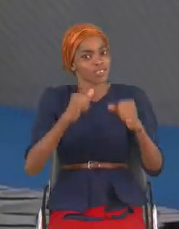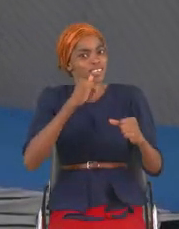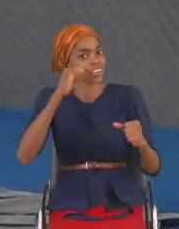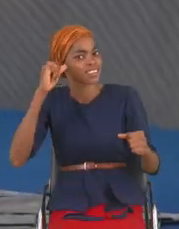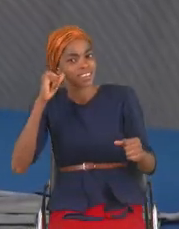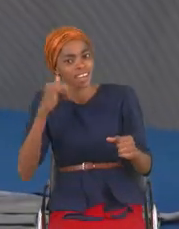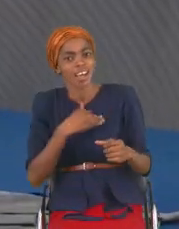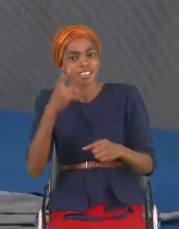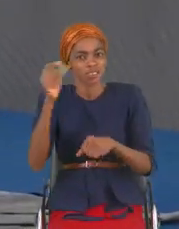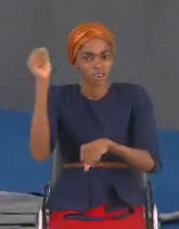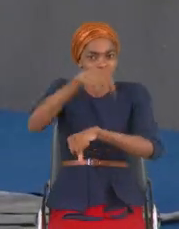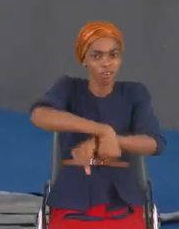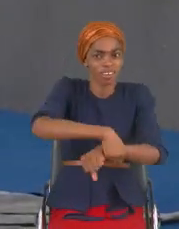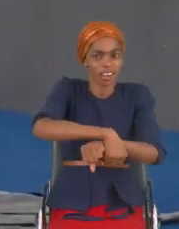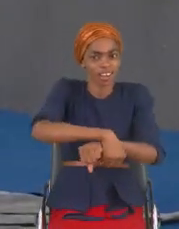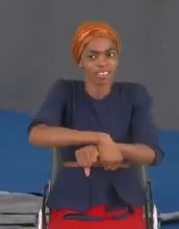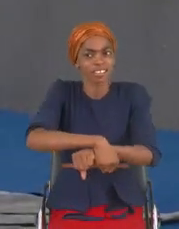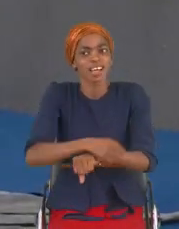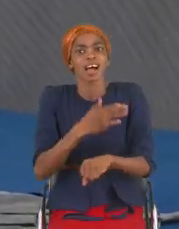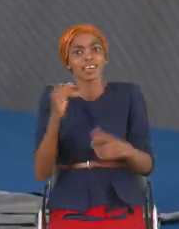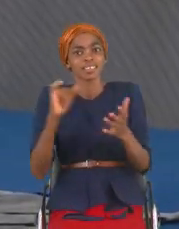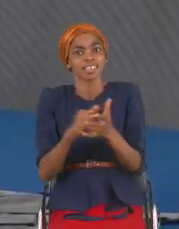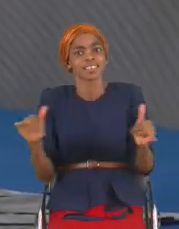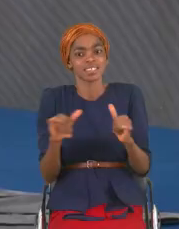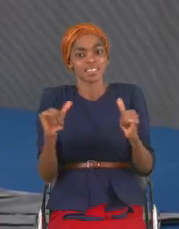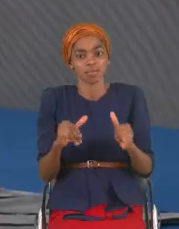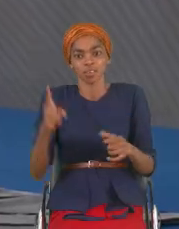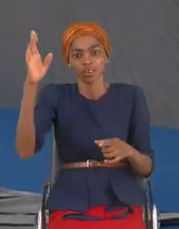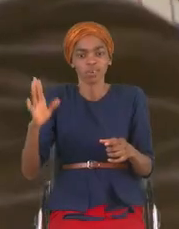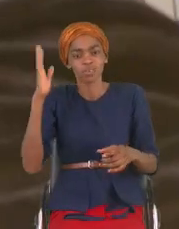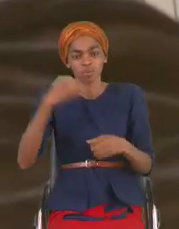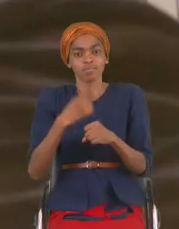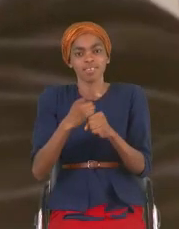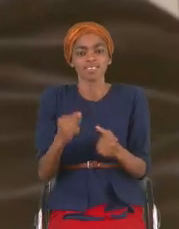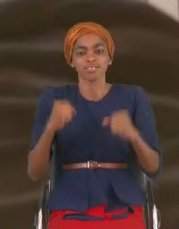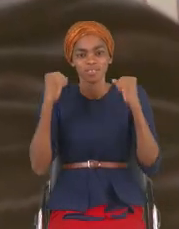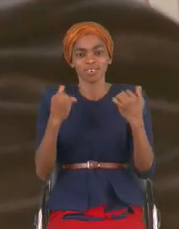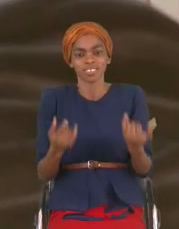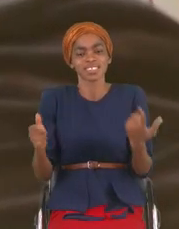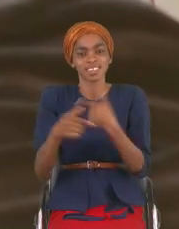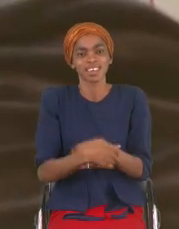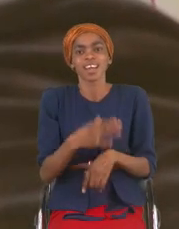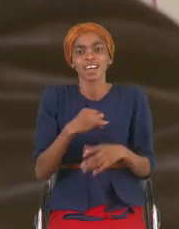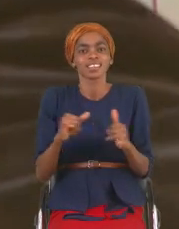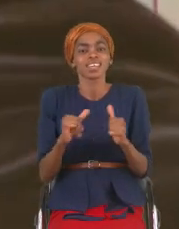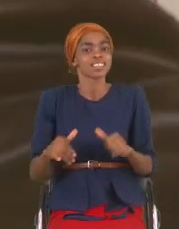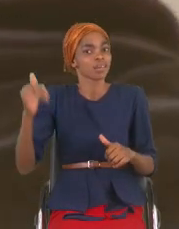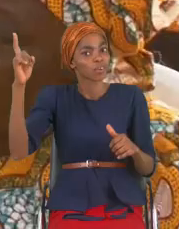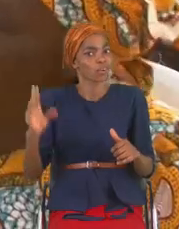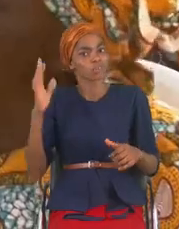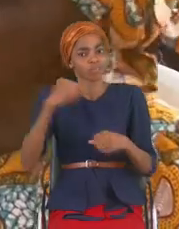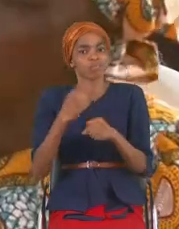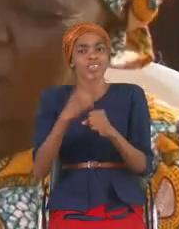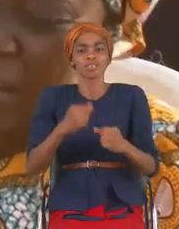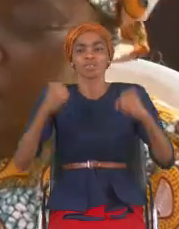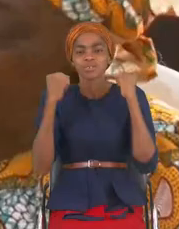you overcame, that same God will make you strong today. And that same God will make you strong tomorrow.